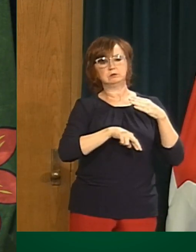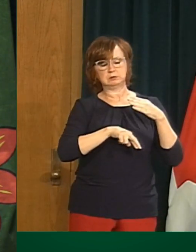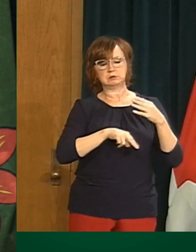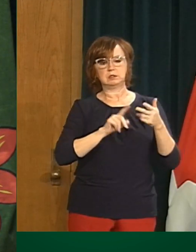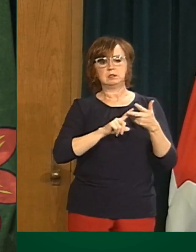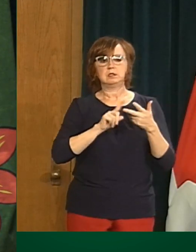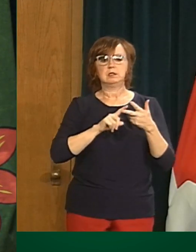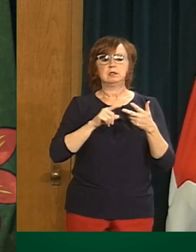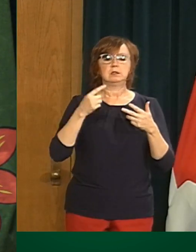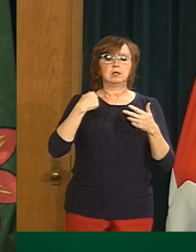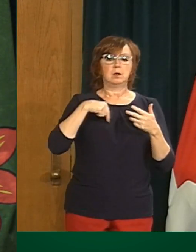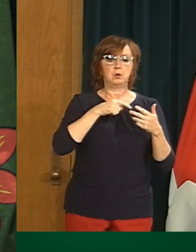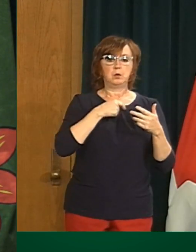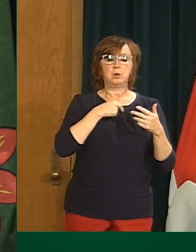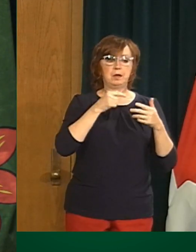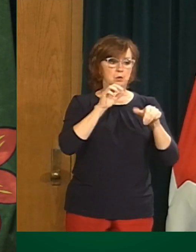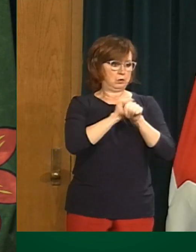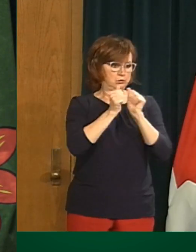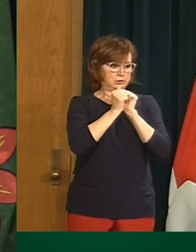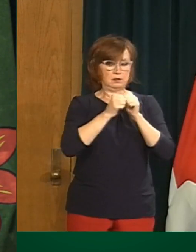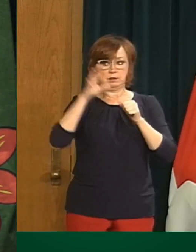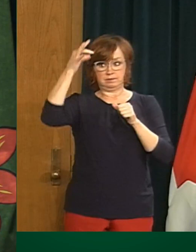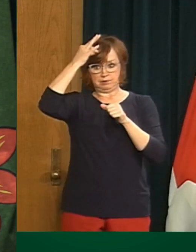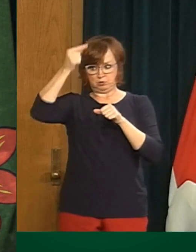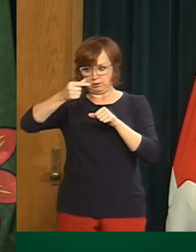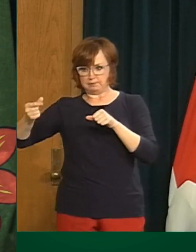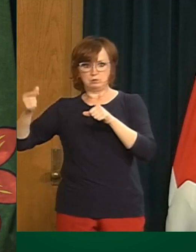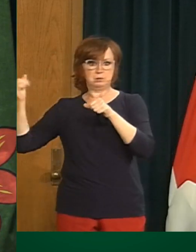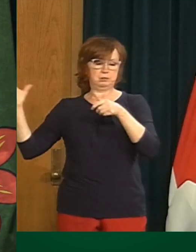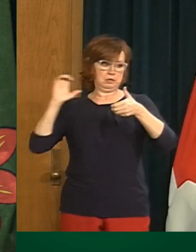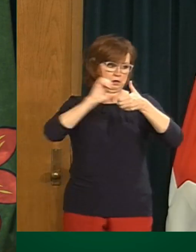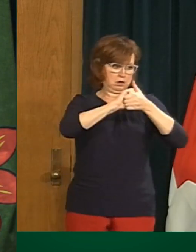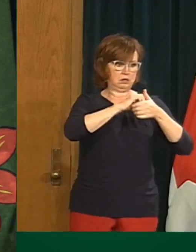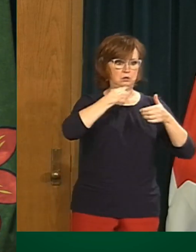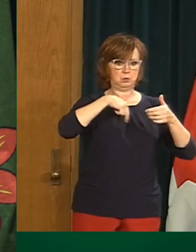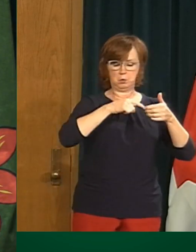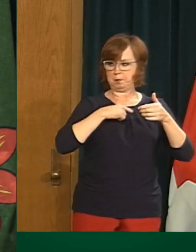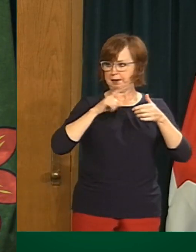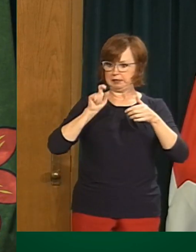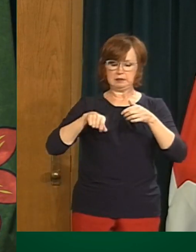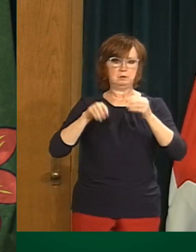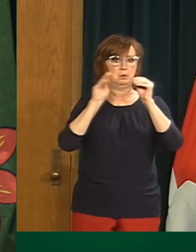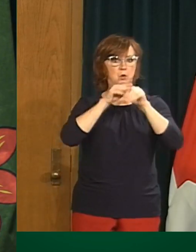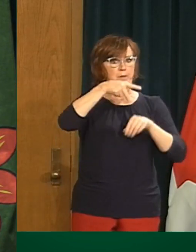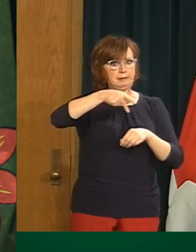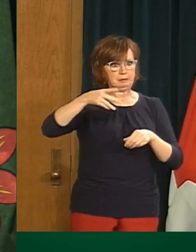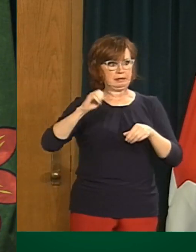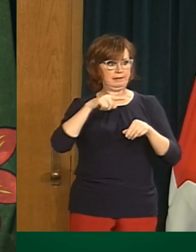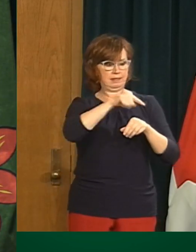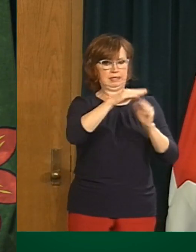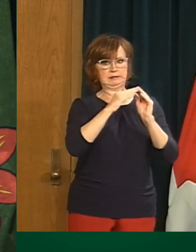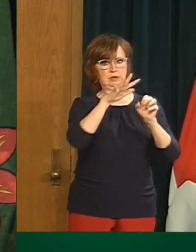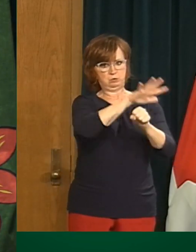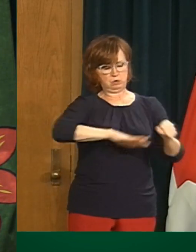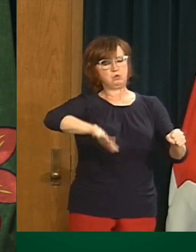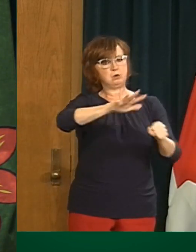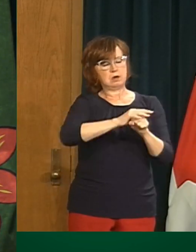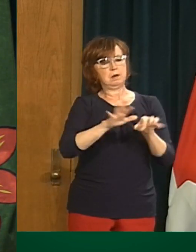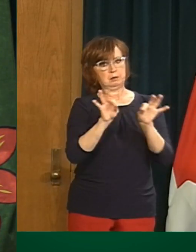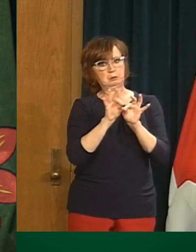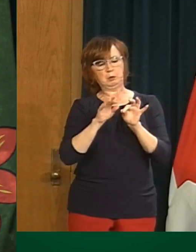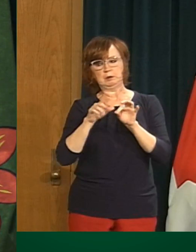Affairs Branch is actively working with the federal government on accessing additional personal protection equipment for the community and the surrounding